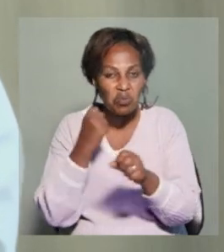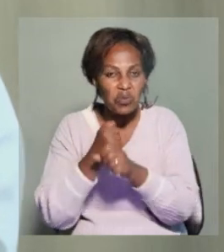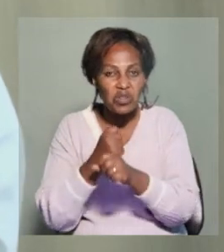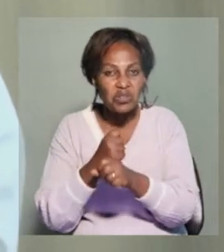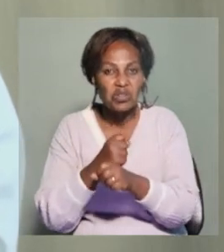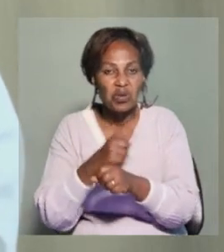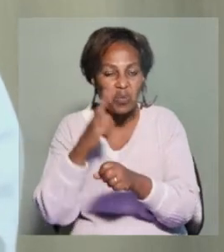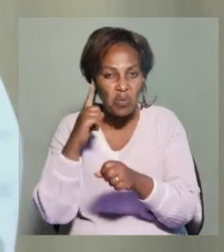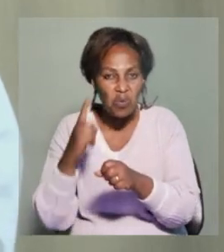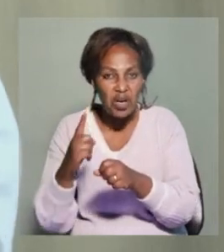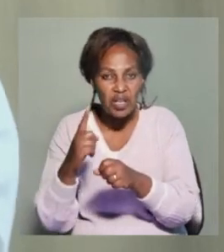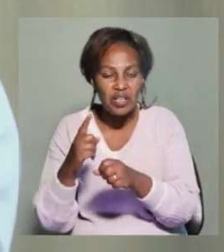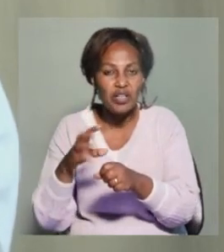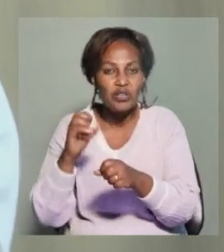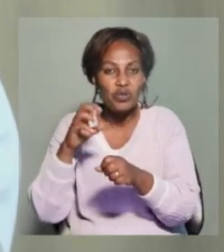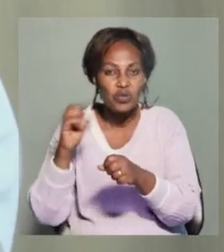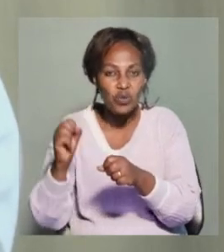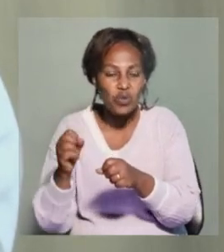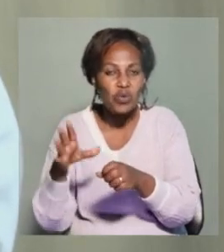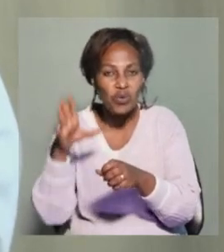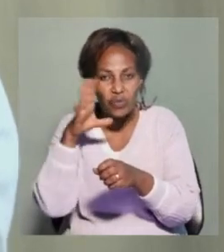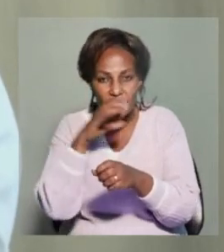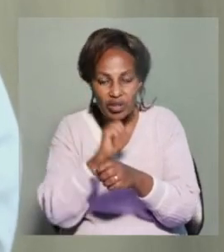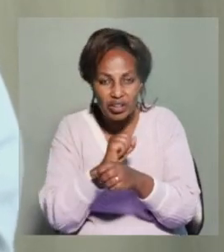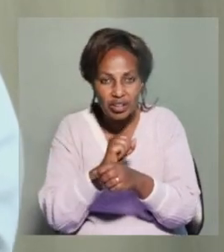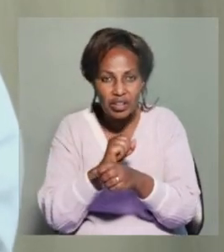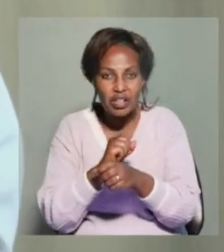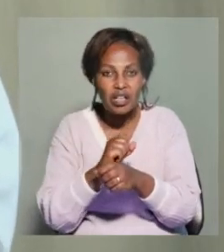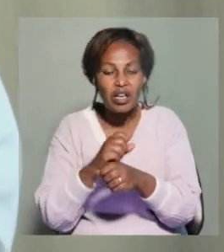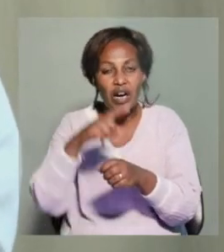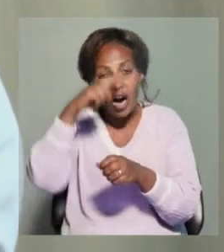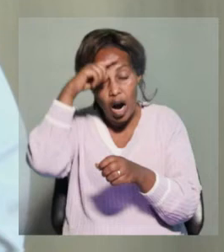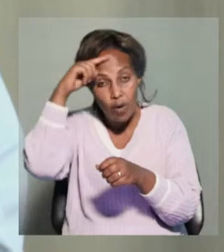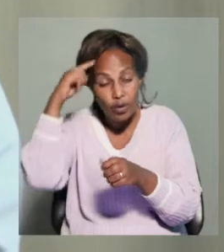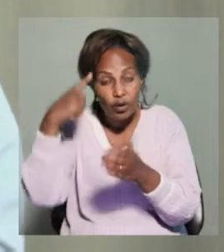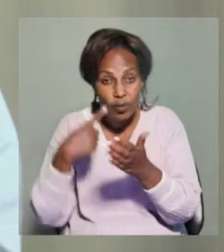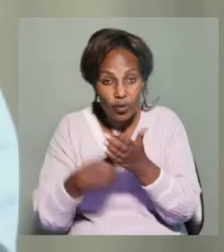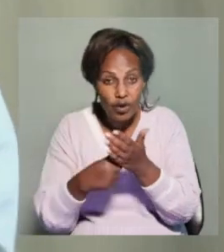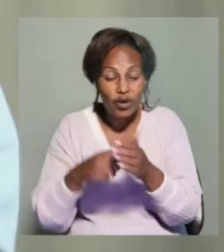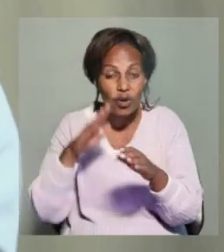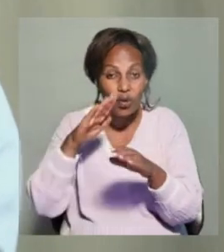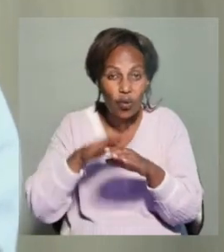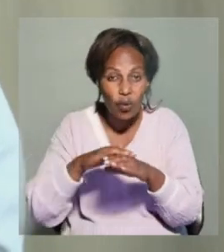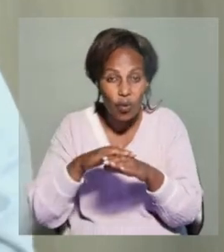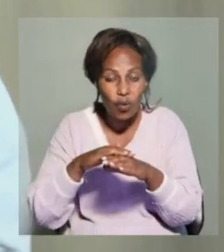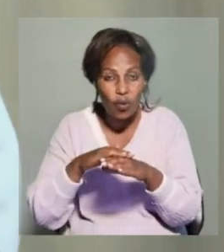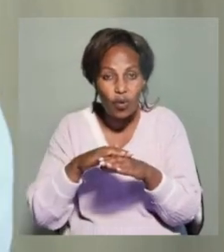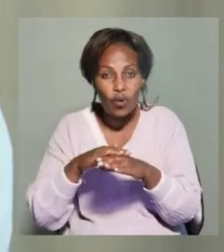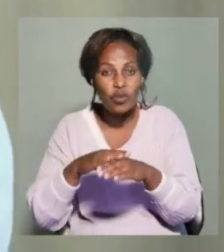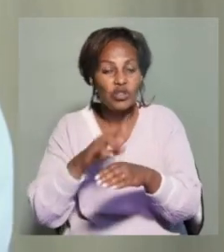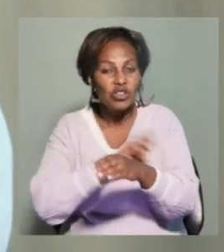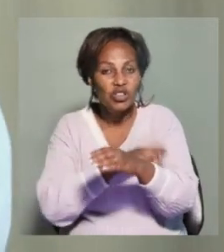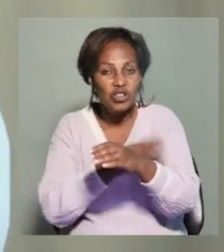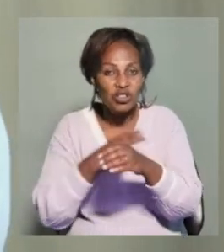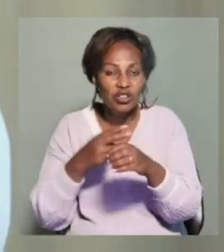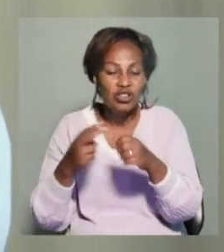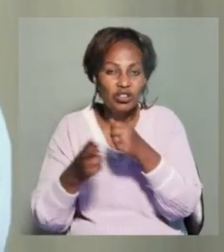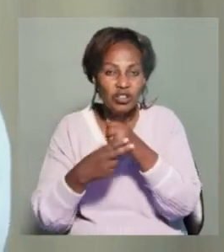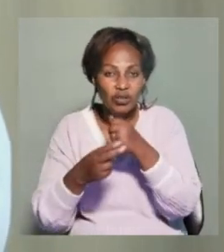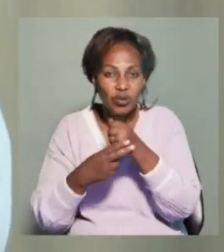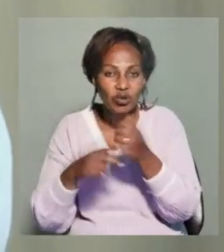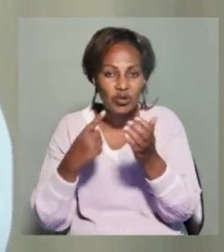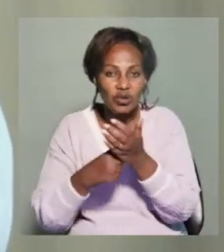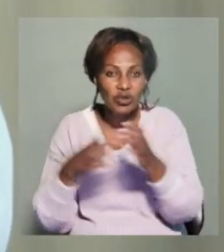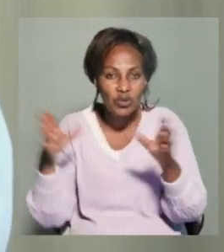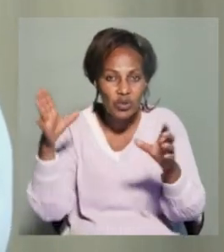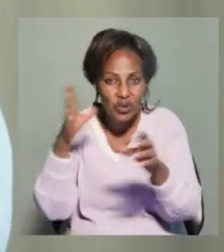So we finish our topic on energy saving with this conclusion. And